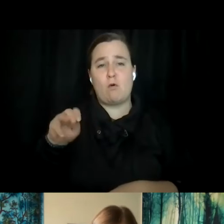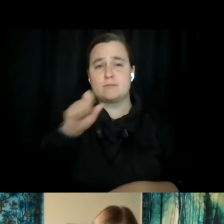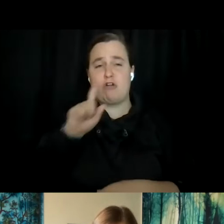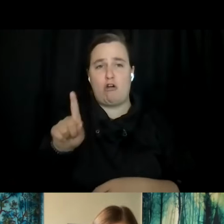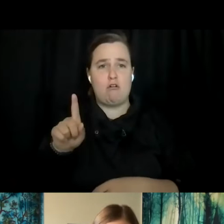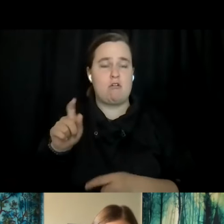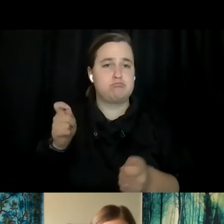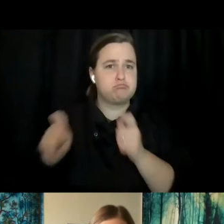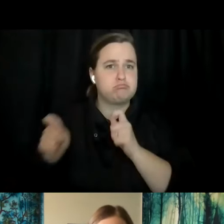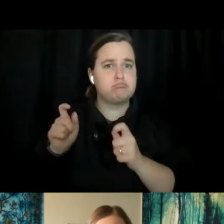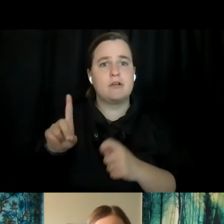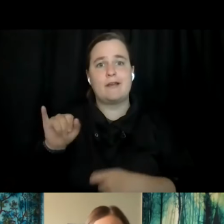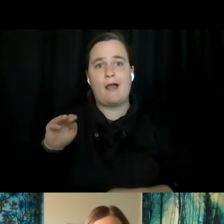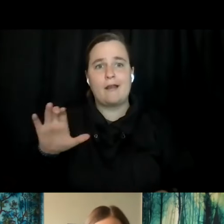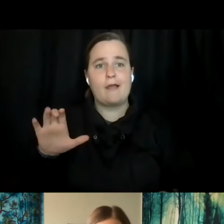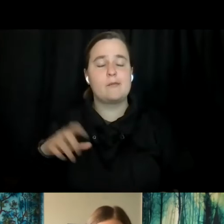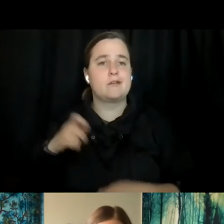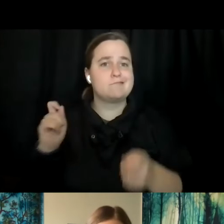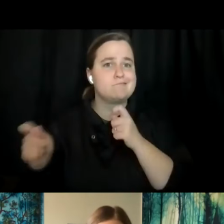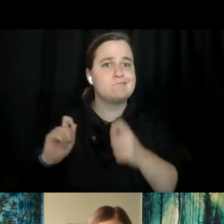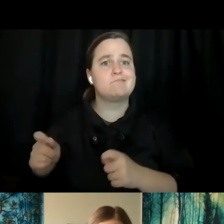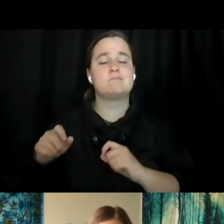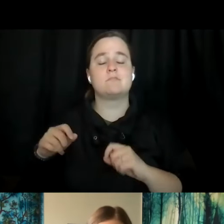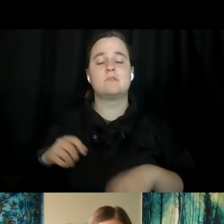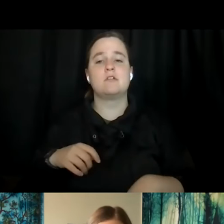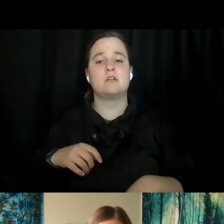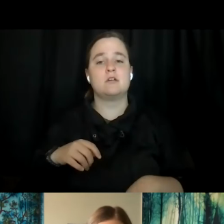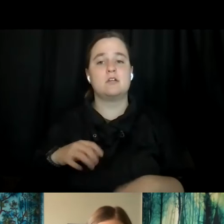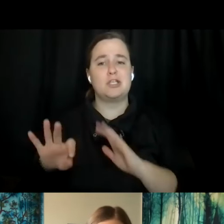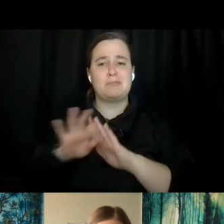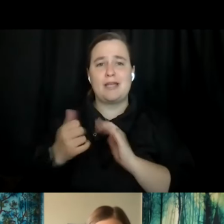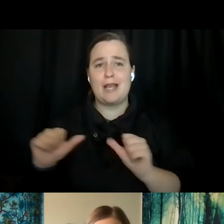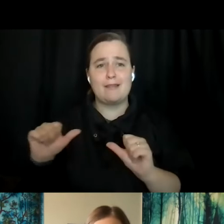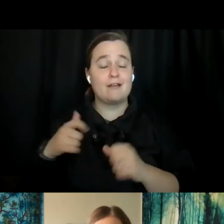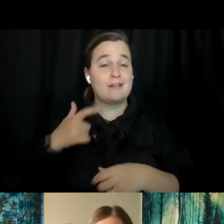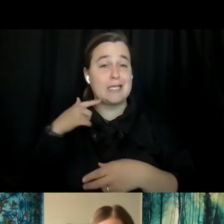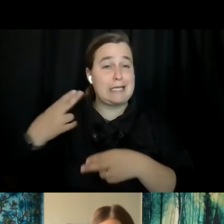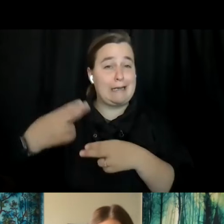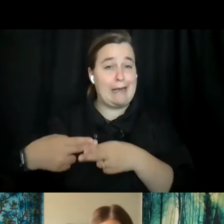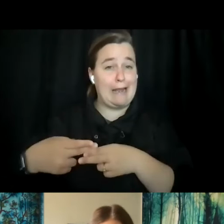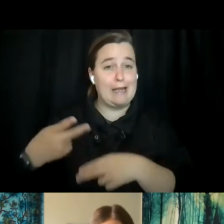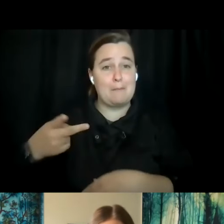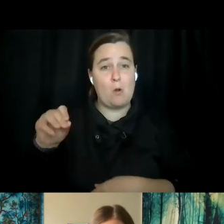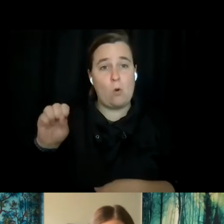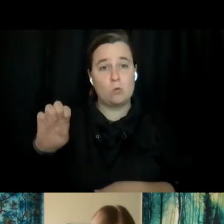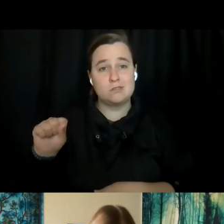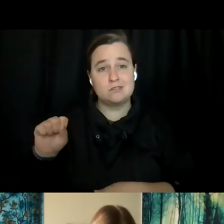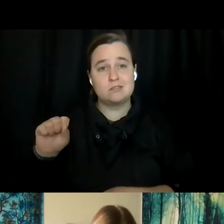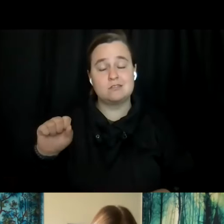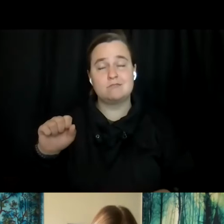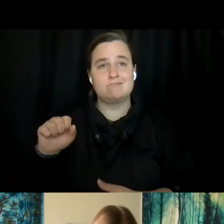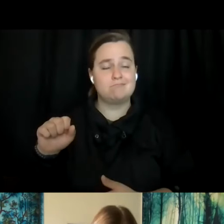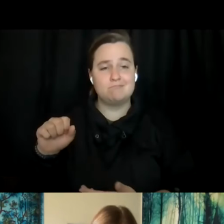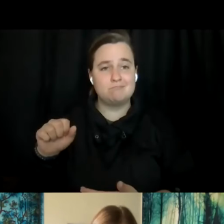You can really pick anything. So like even naming a pose doesn't really,